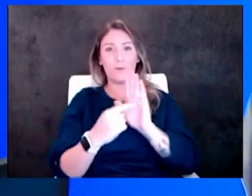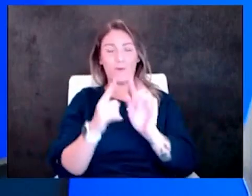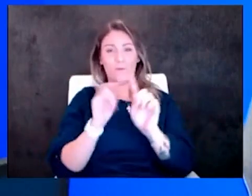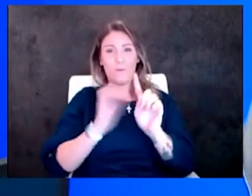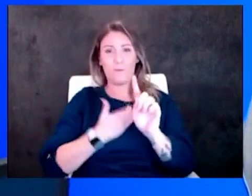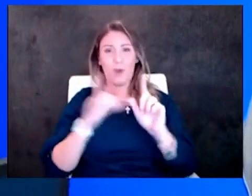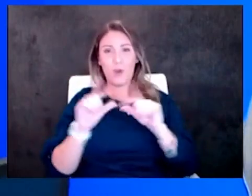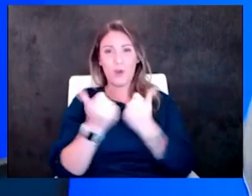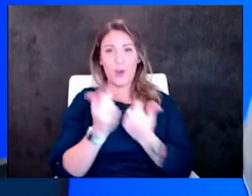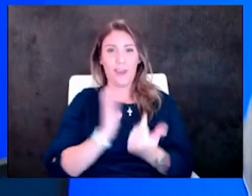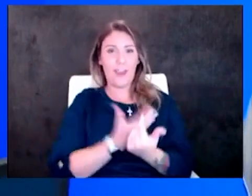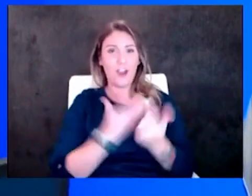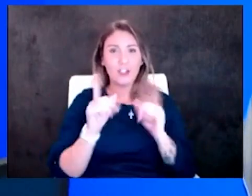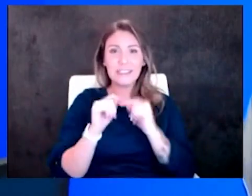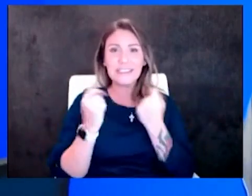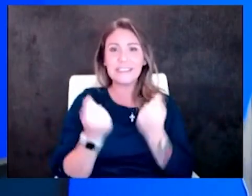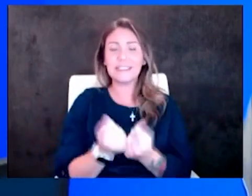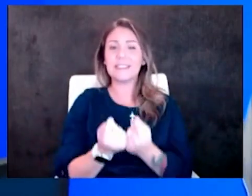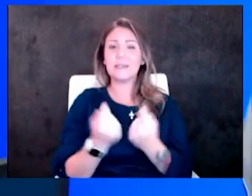team has